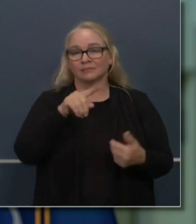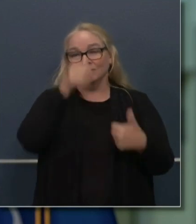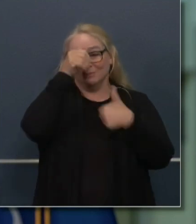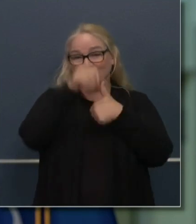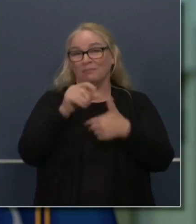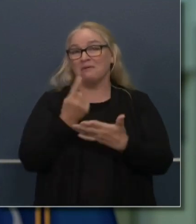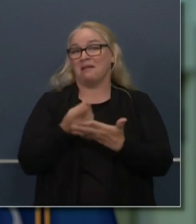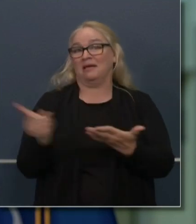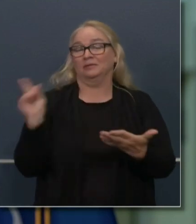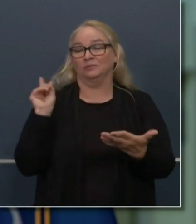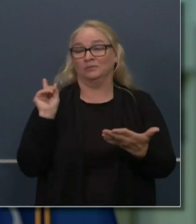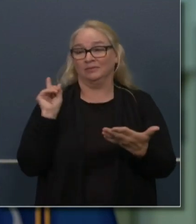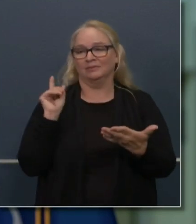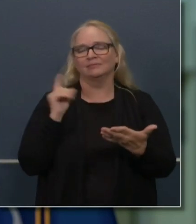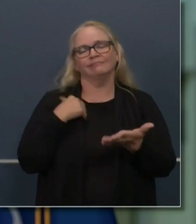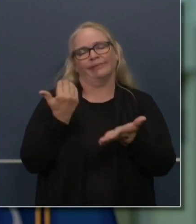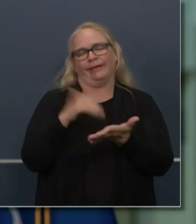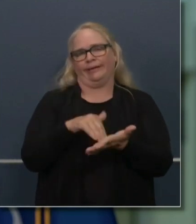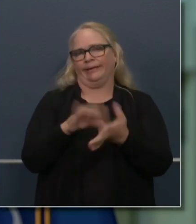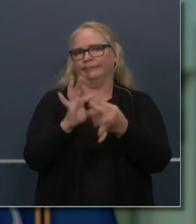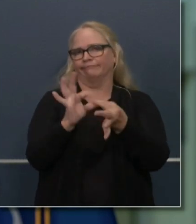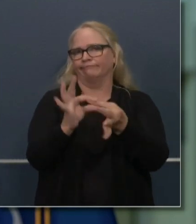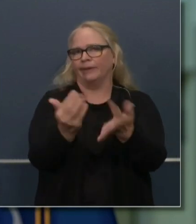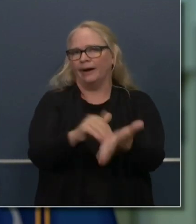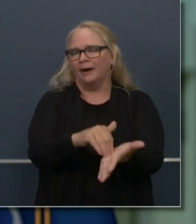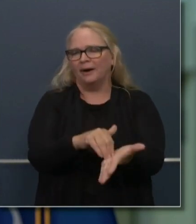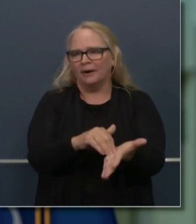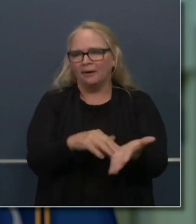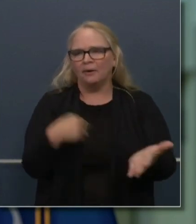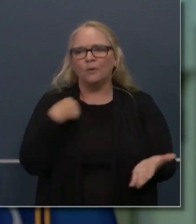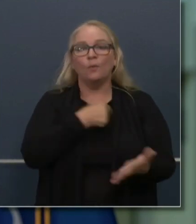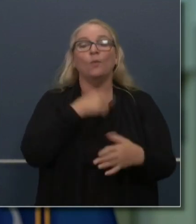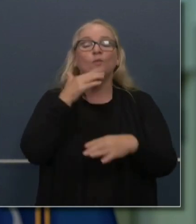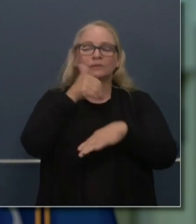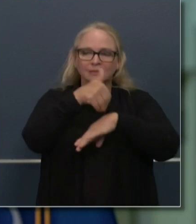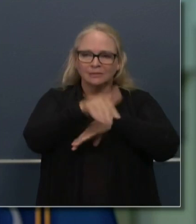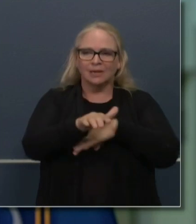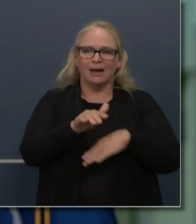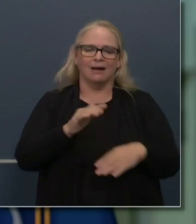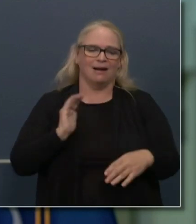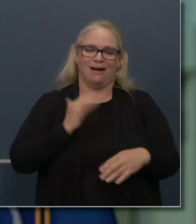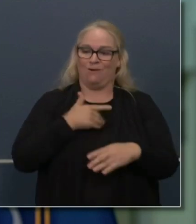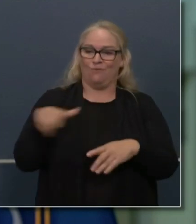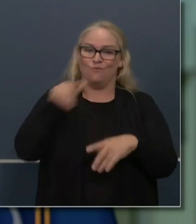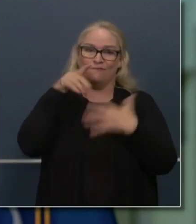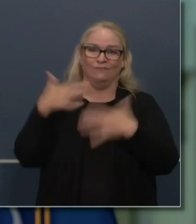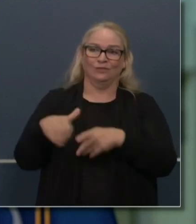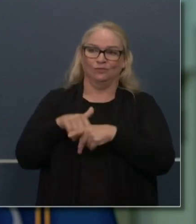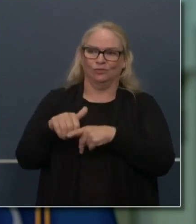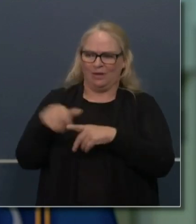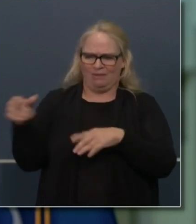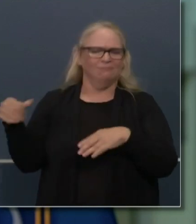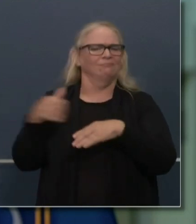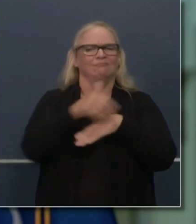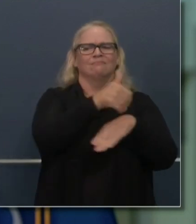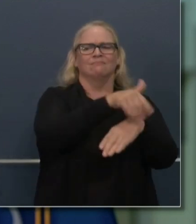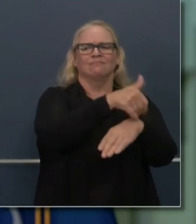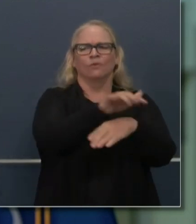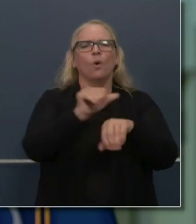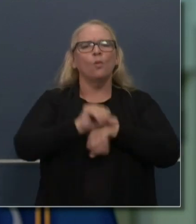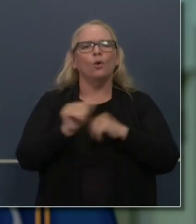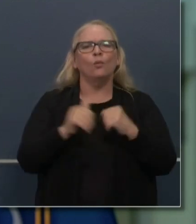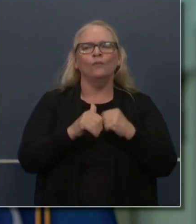again today, we will be directing our contact tracers to partner with county health officials and what we refer to